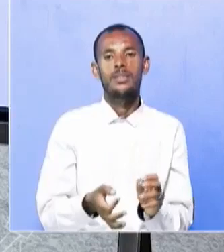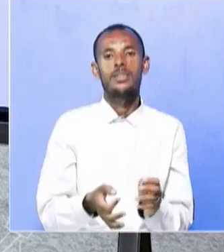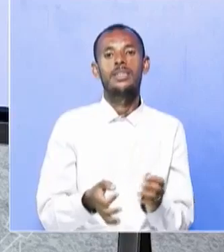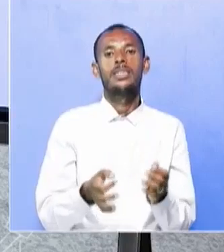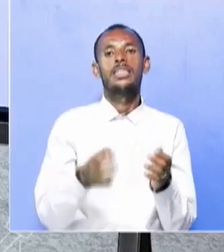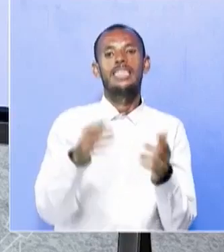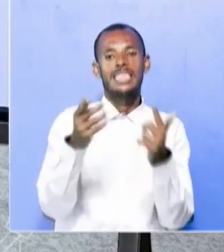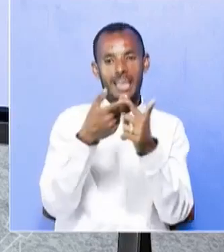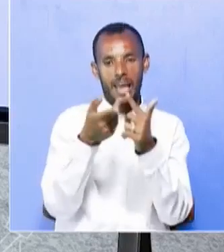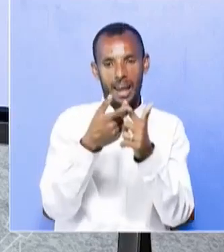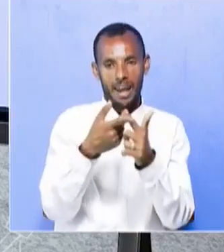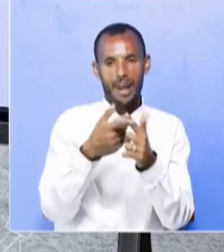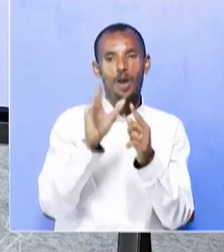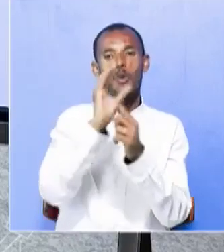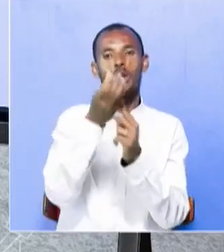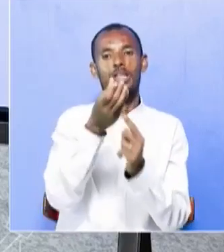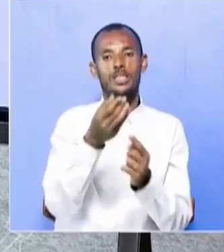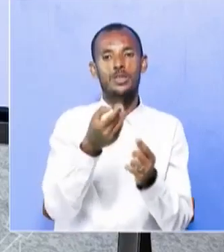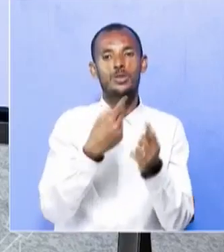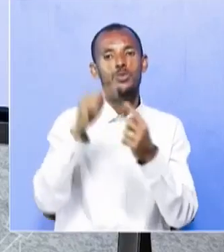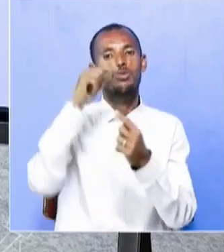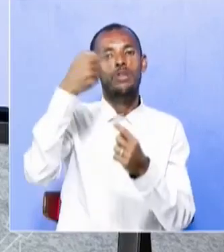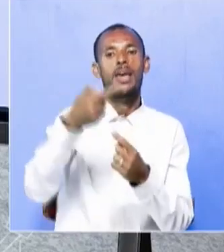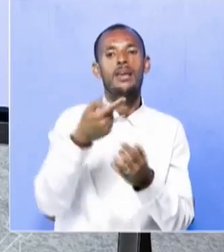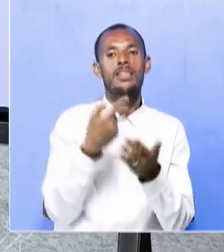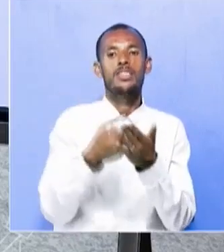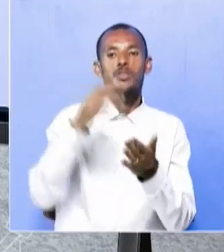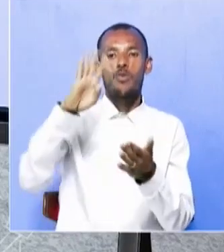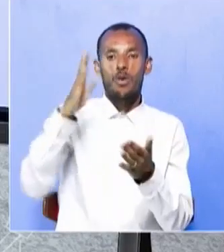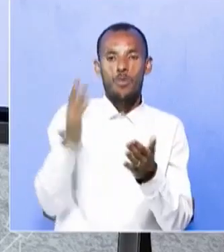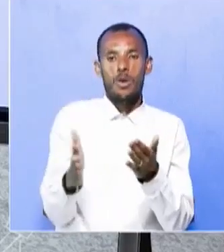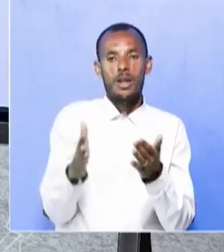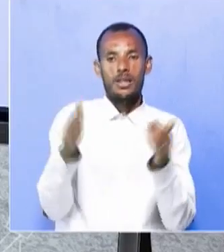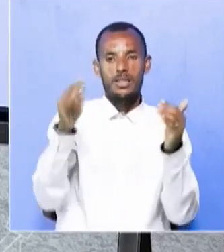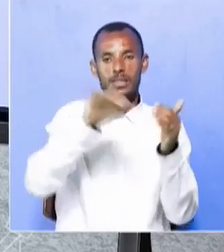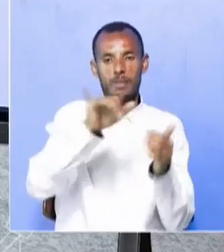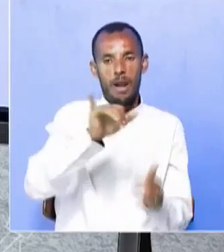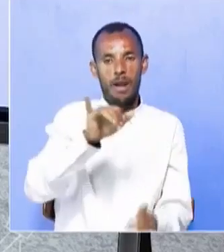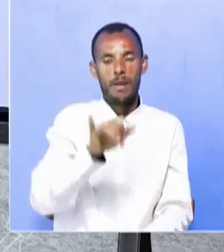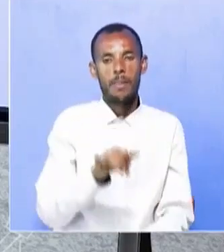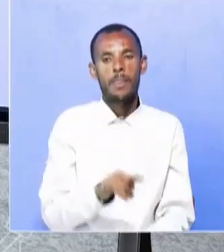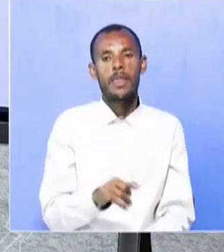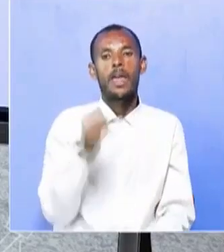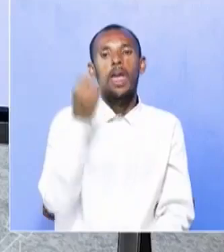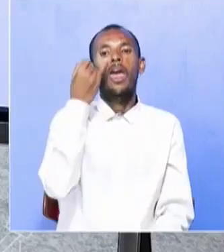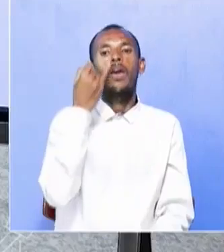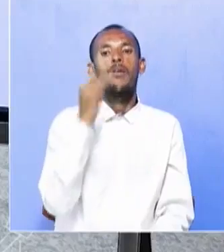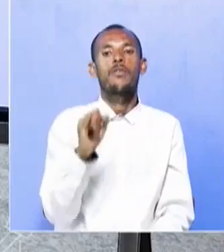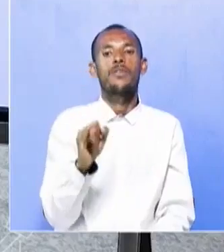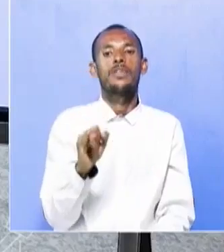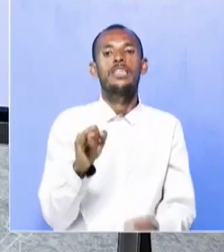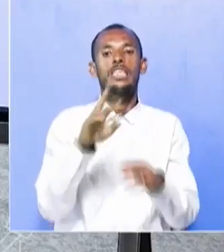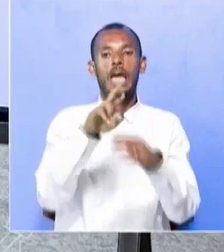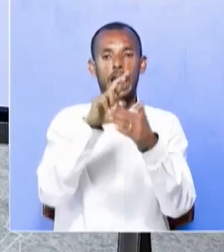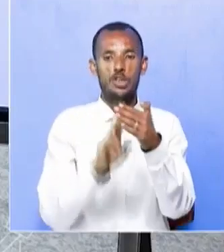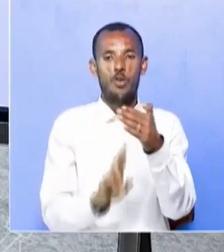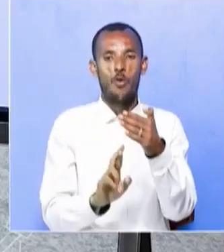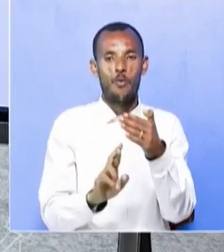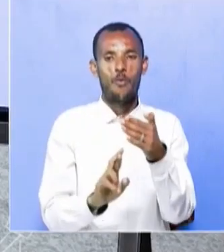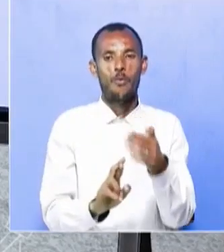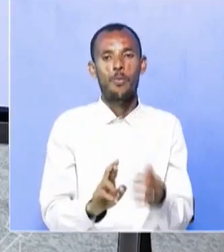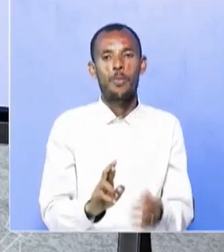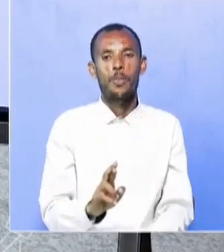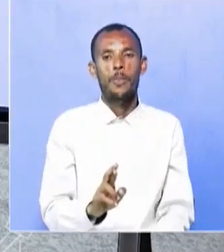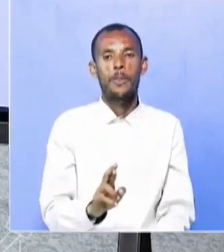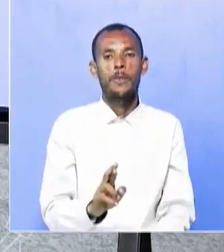the second condition to say these two quadrilaterals are similar if the ratio of